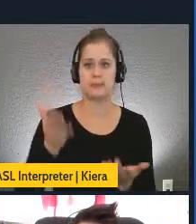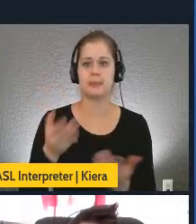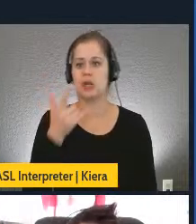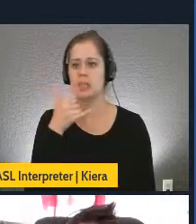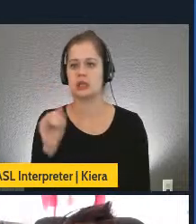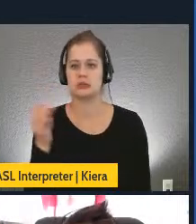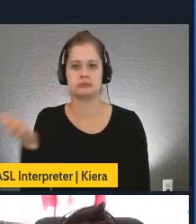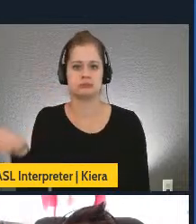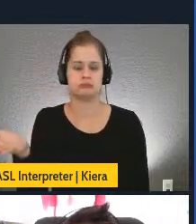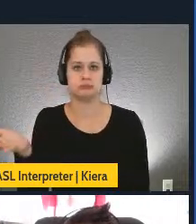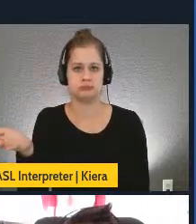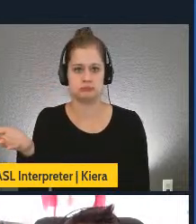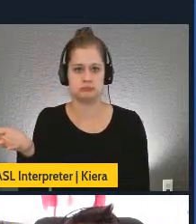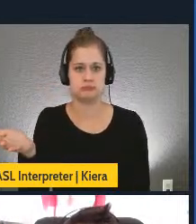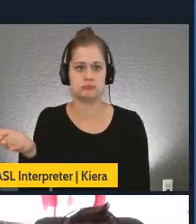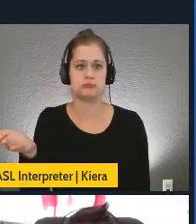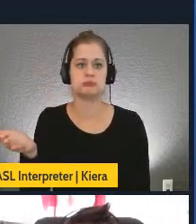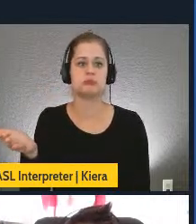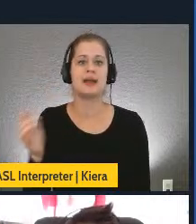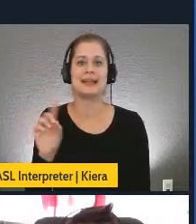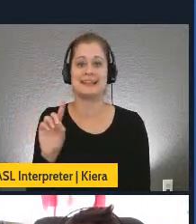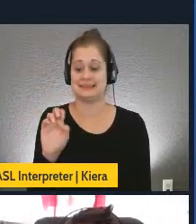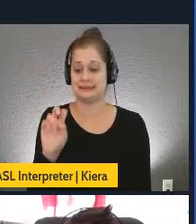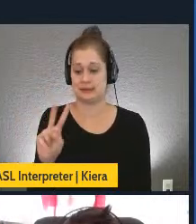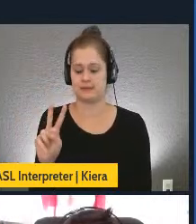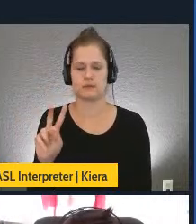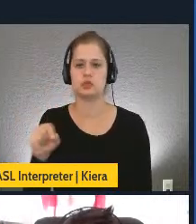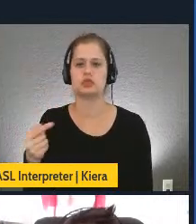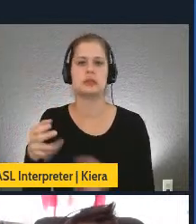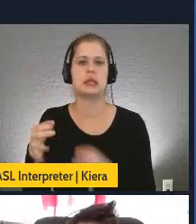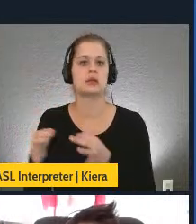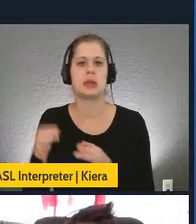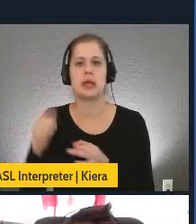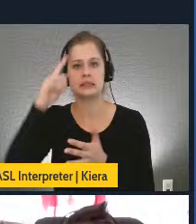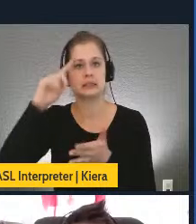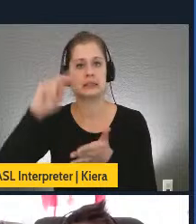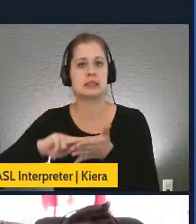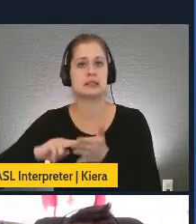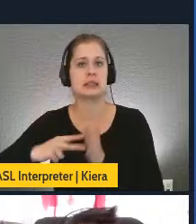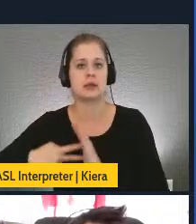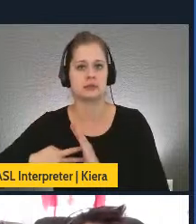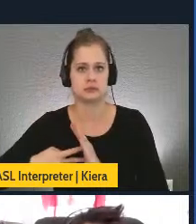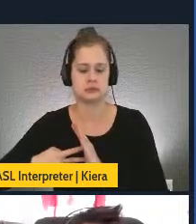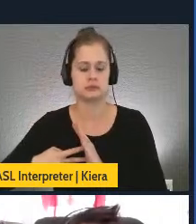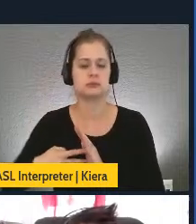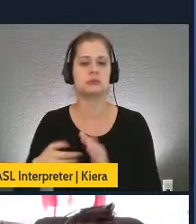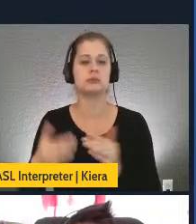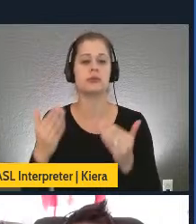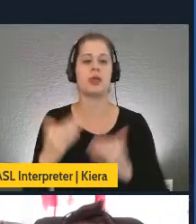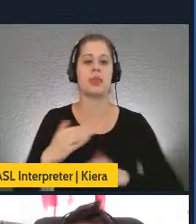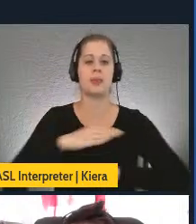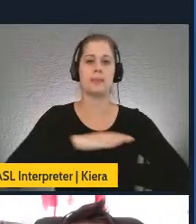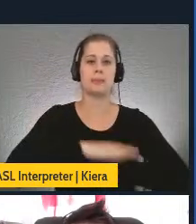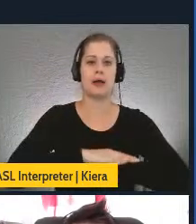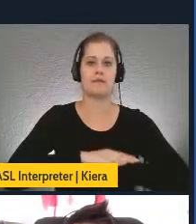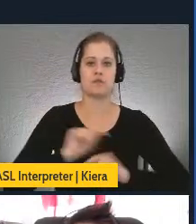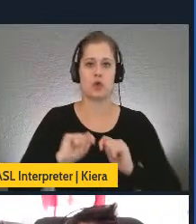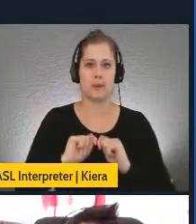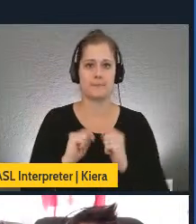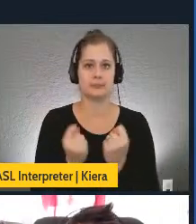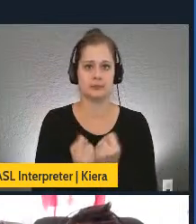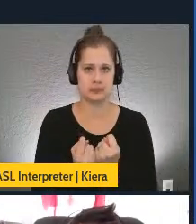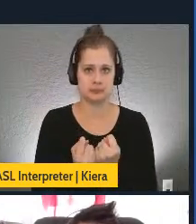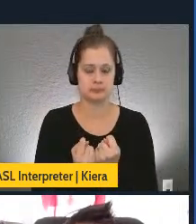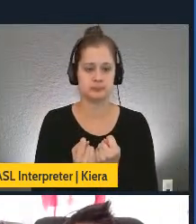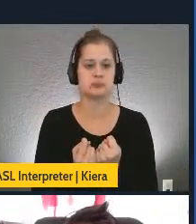So the dev just explains the intent of what it needs to do, and then the platform teams